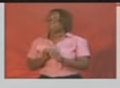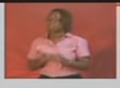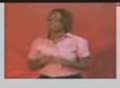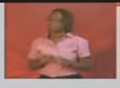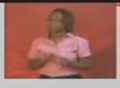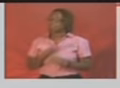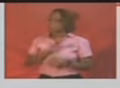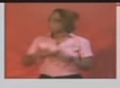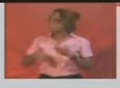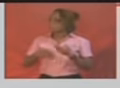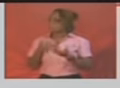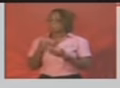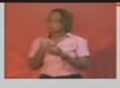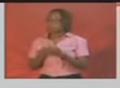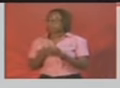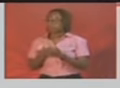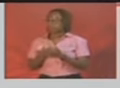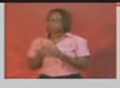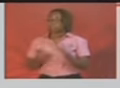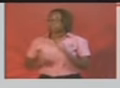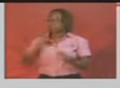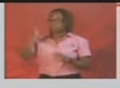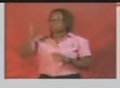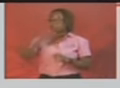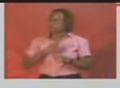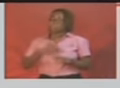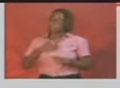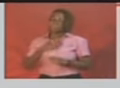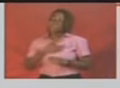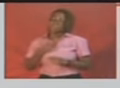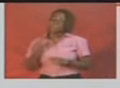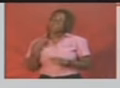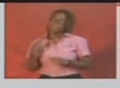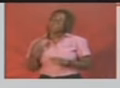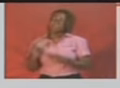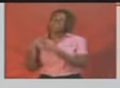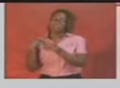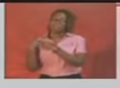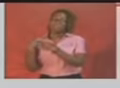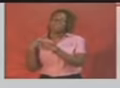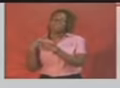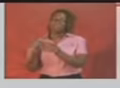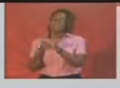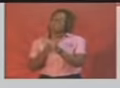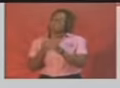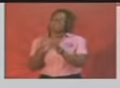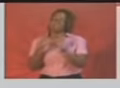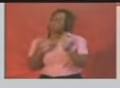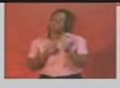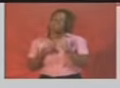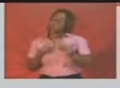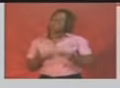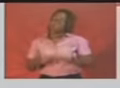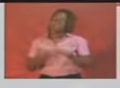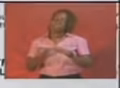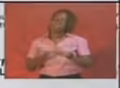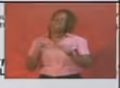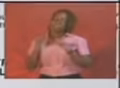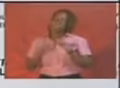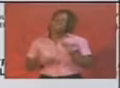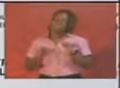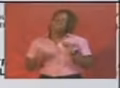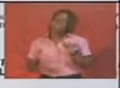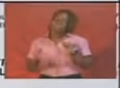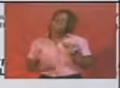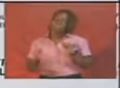to do the public health measures so that we can continue to maintain the low levels that we have been seeing over the last couple of weeks. We go